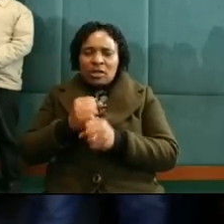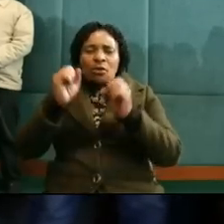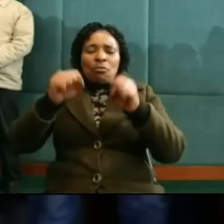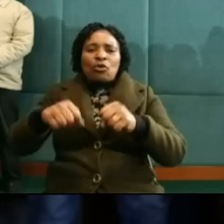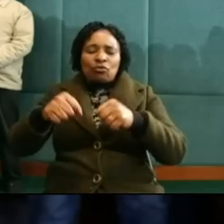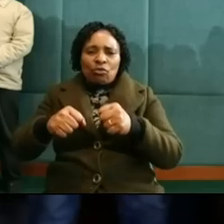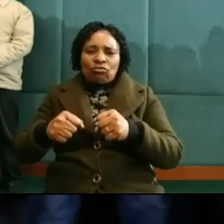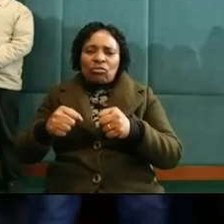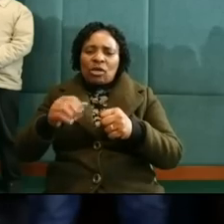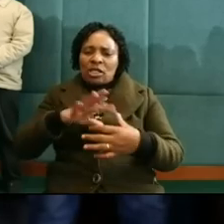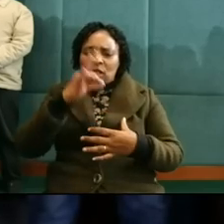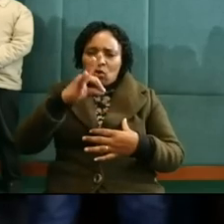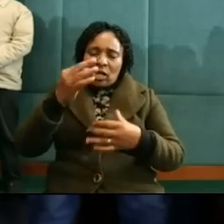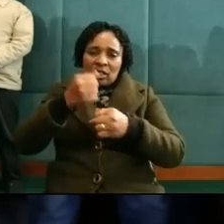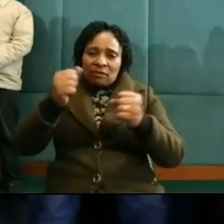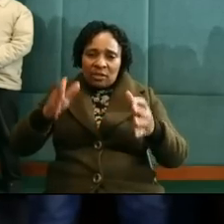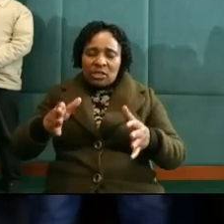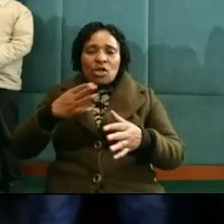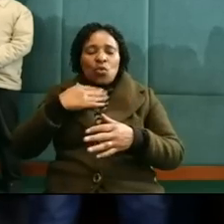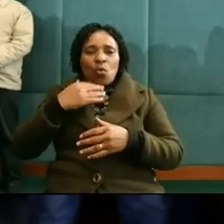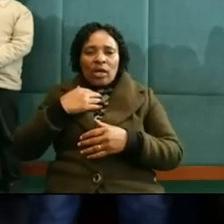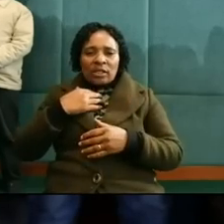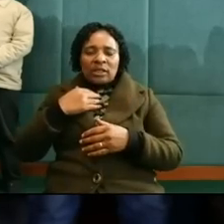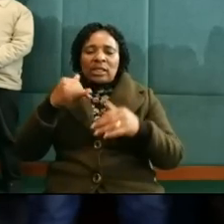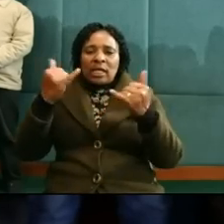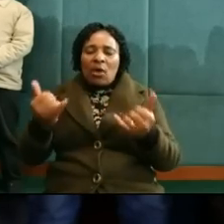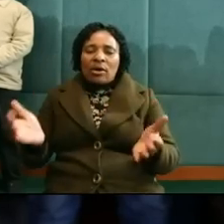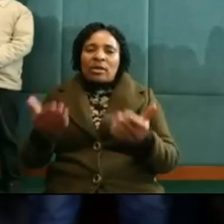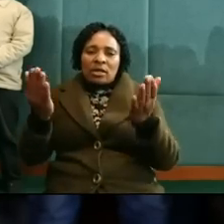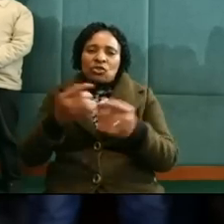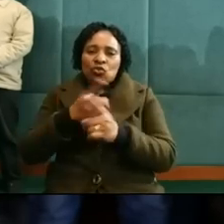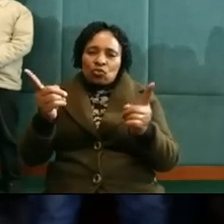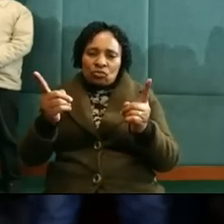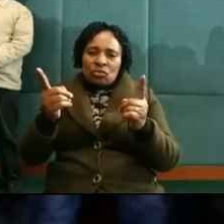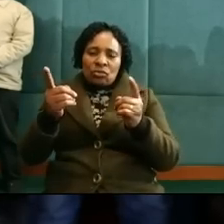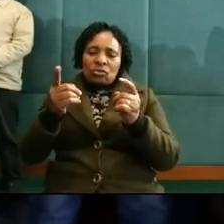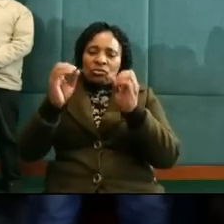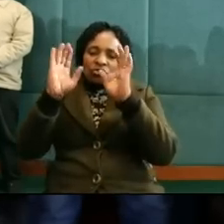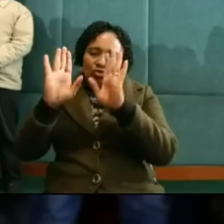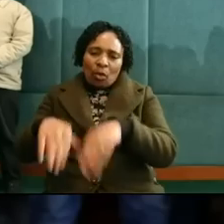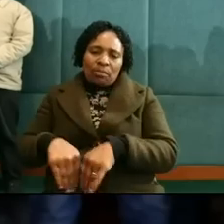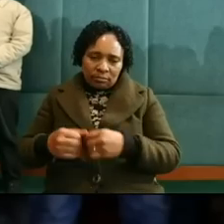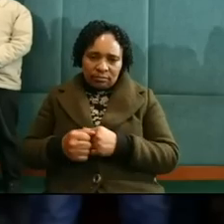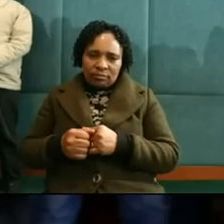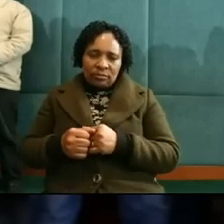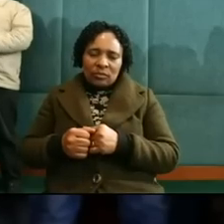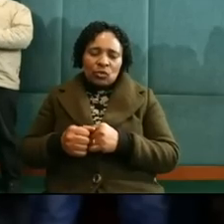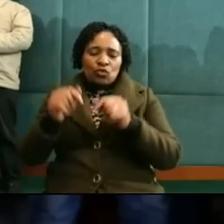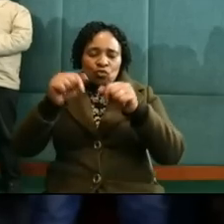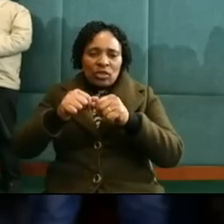possibly threaten your soul's salvation, I'm encouraging you, drop it today, release